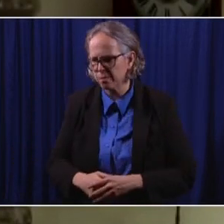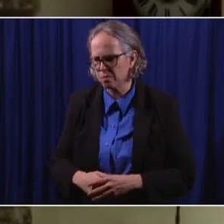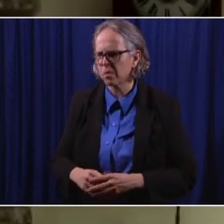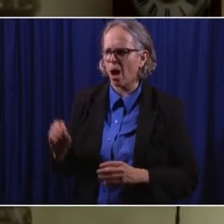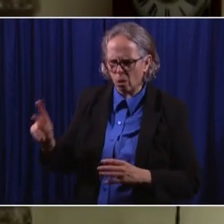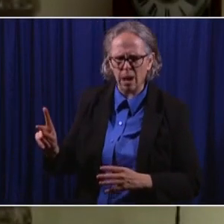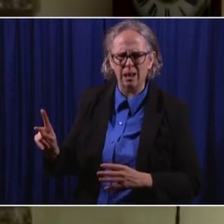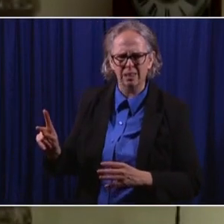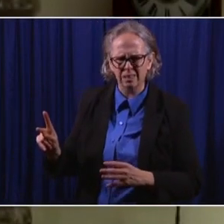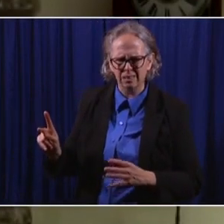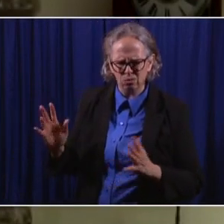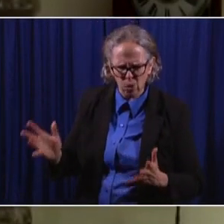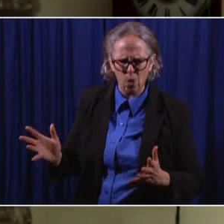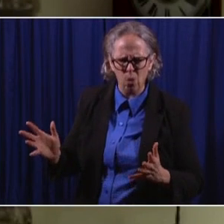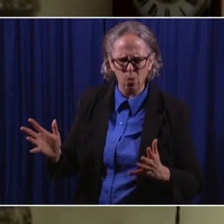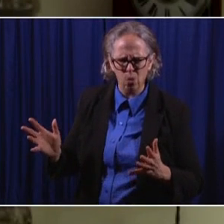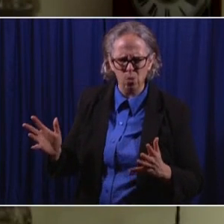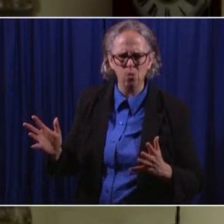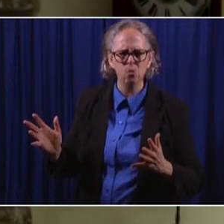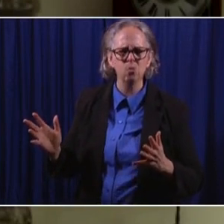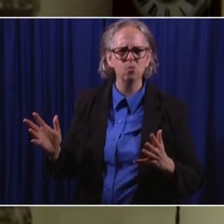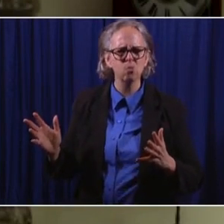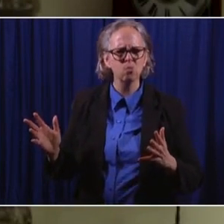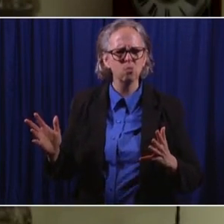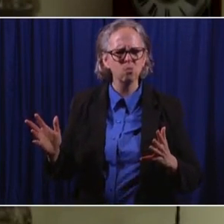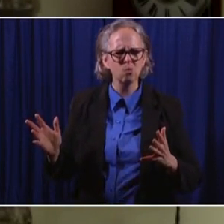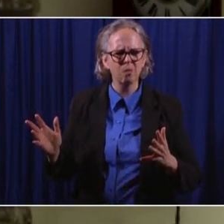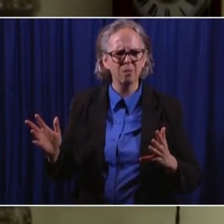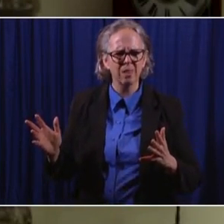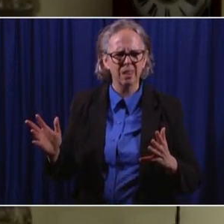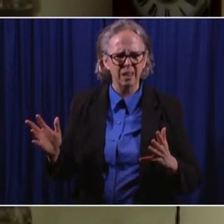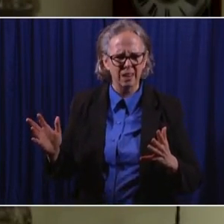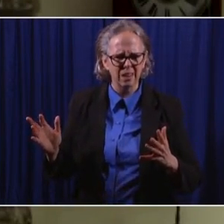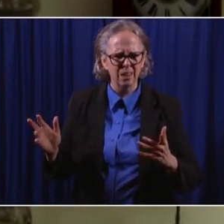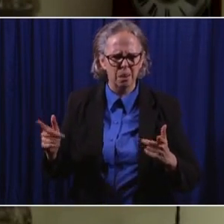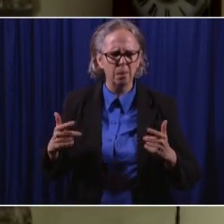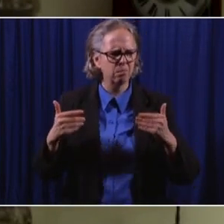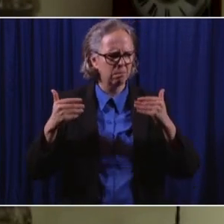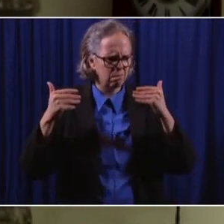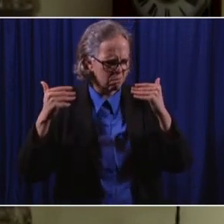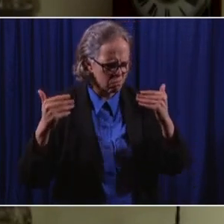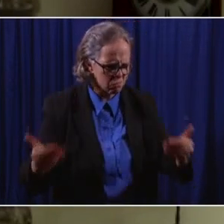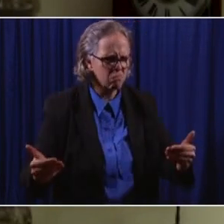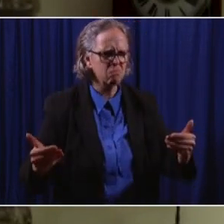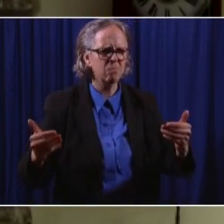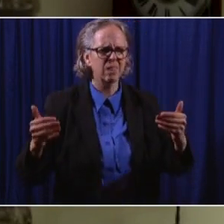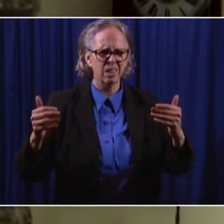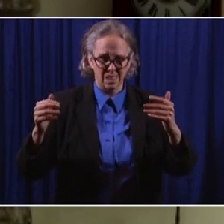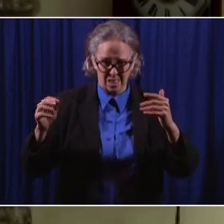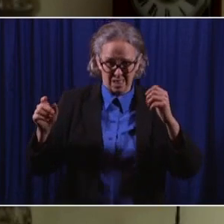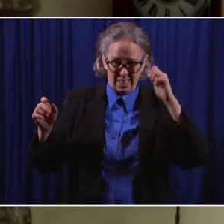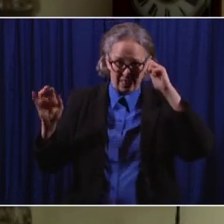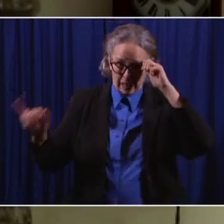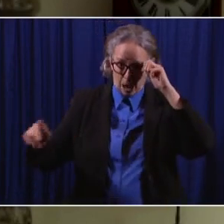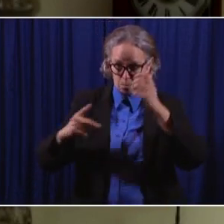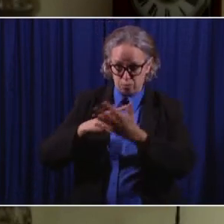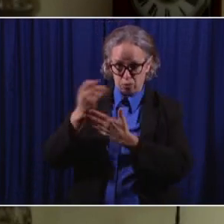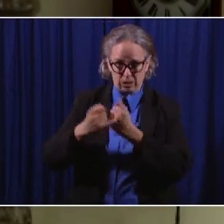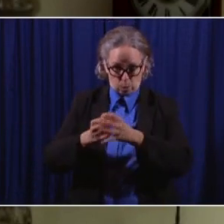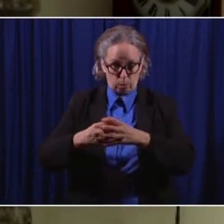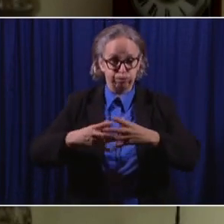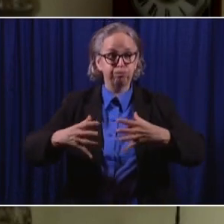How, as we move forward, are you going to expand the number of